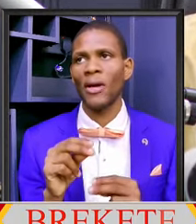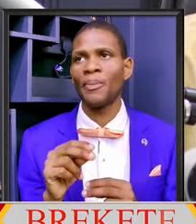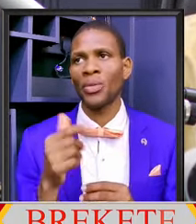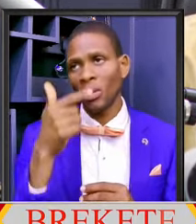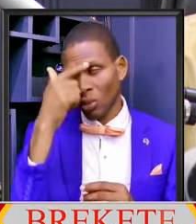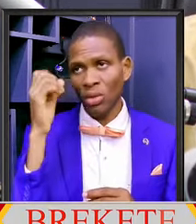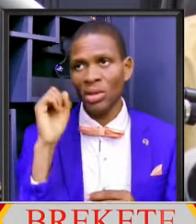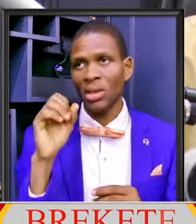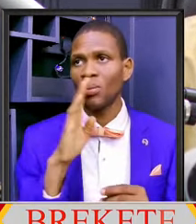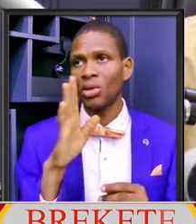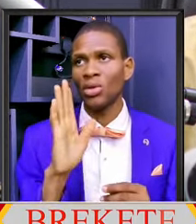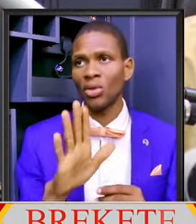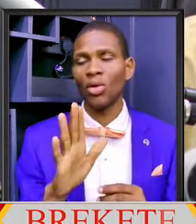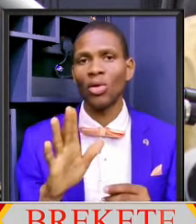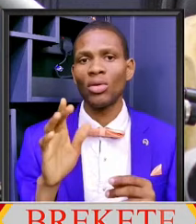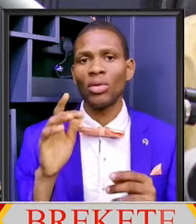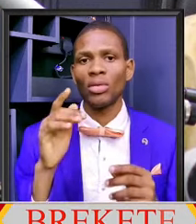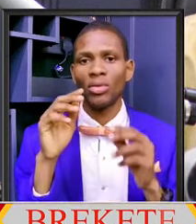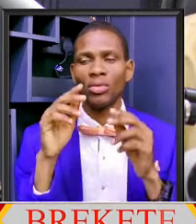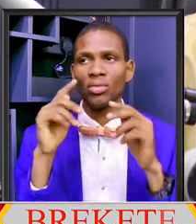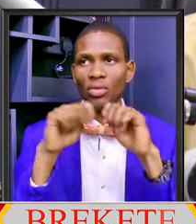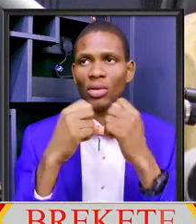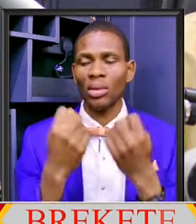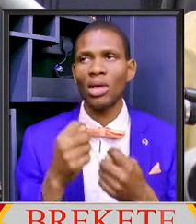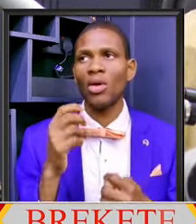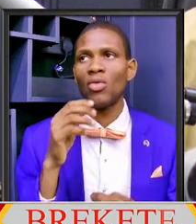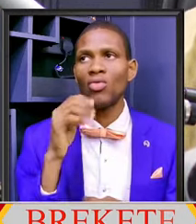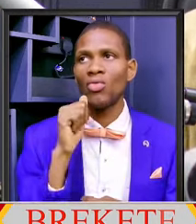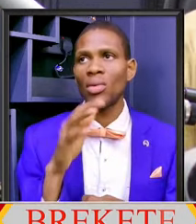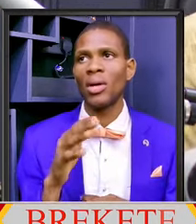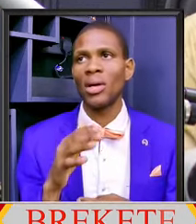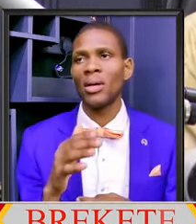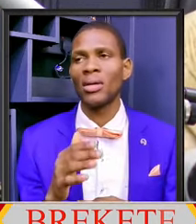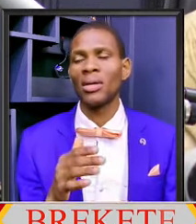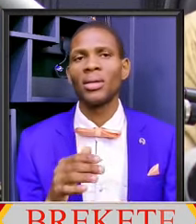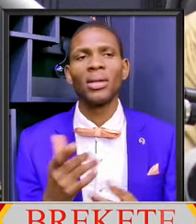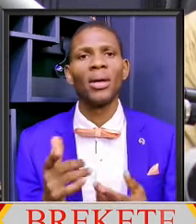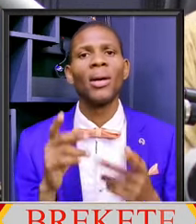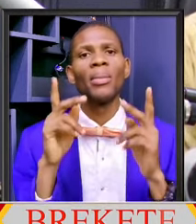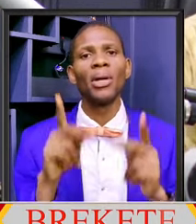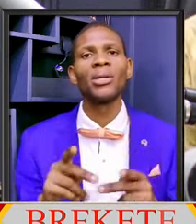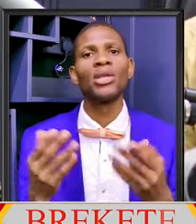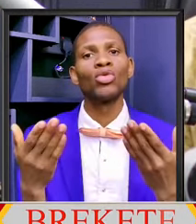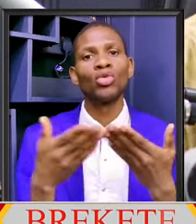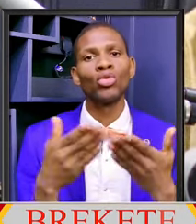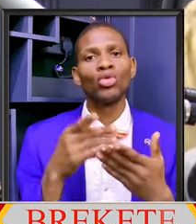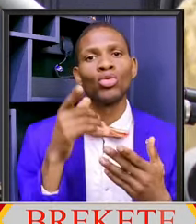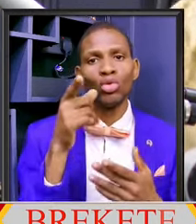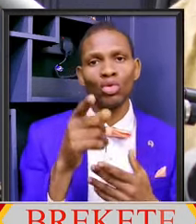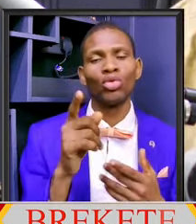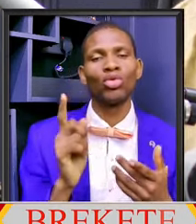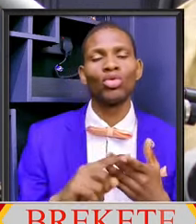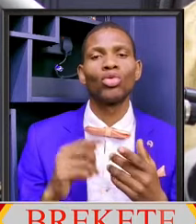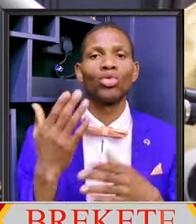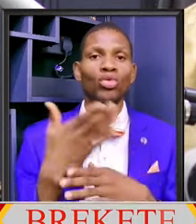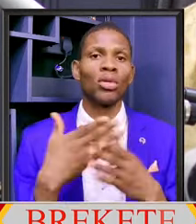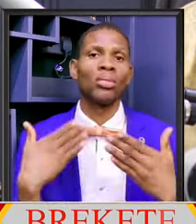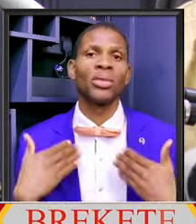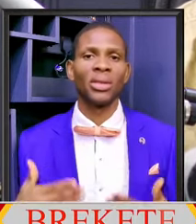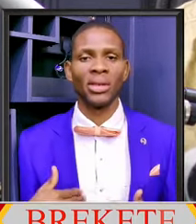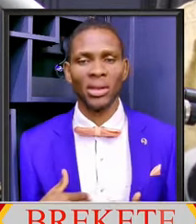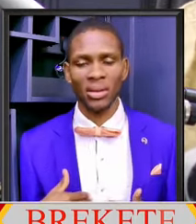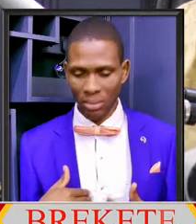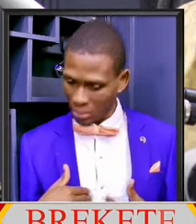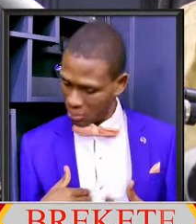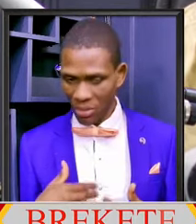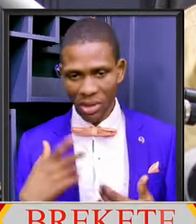Because she be your tribal woman? No, sir. Not because of that, sir. Person introduce you to somebody.